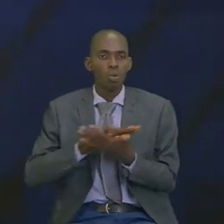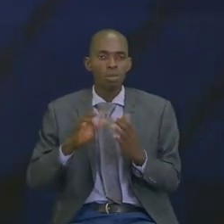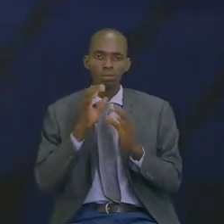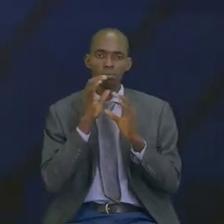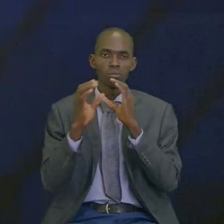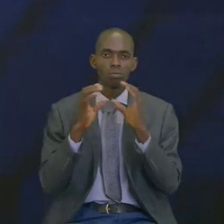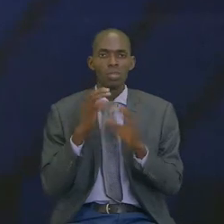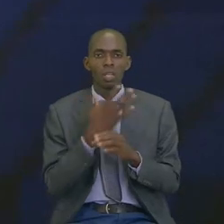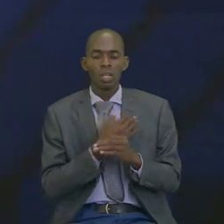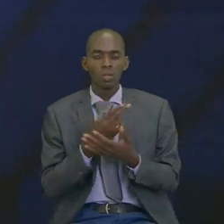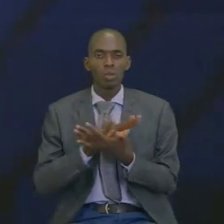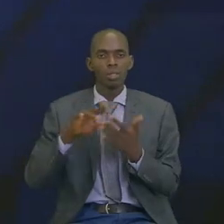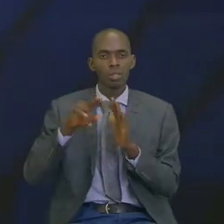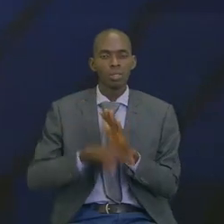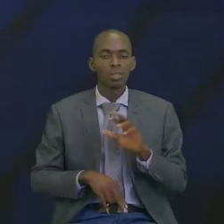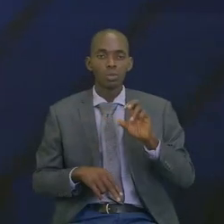conversation and godliness?